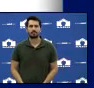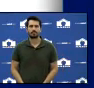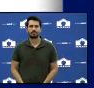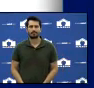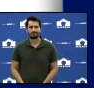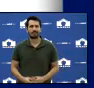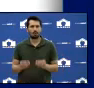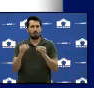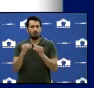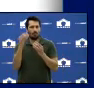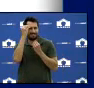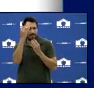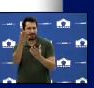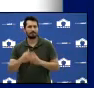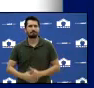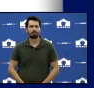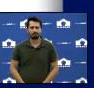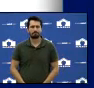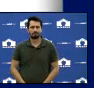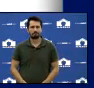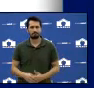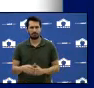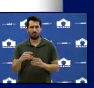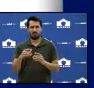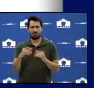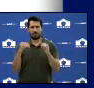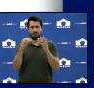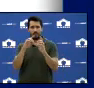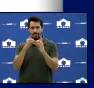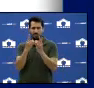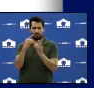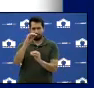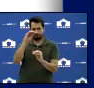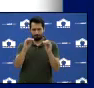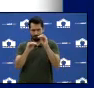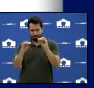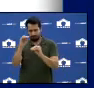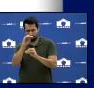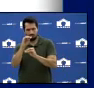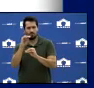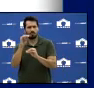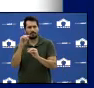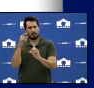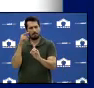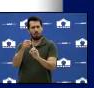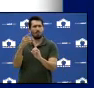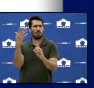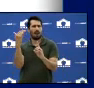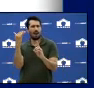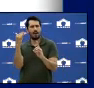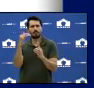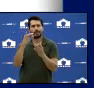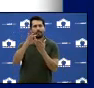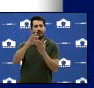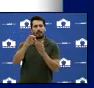So some additional information. Redistricting, the only purpose of redistricting is to balance